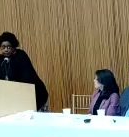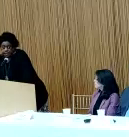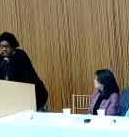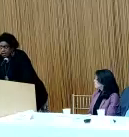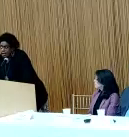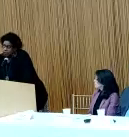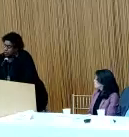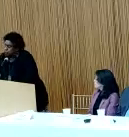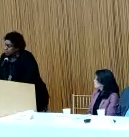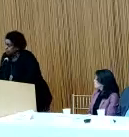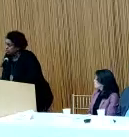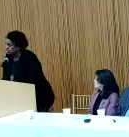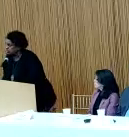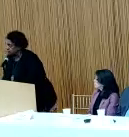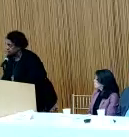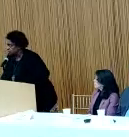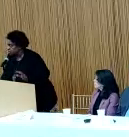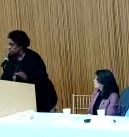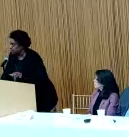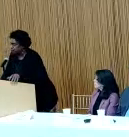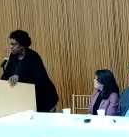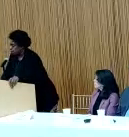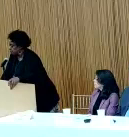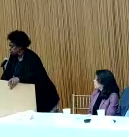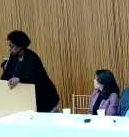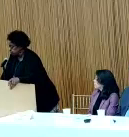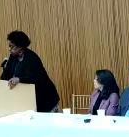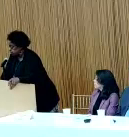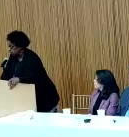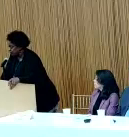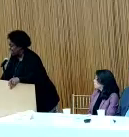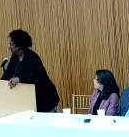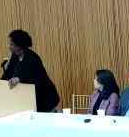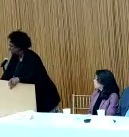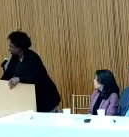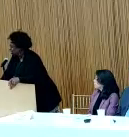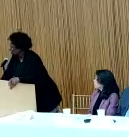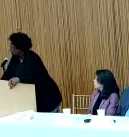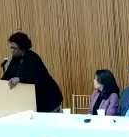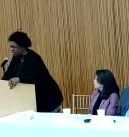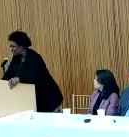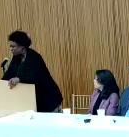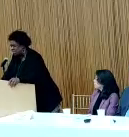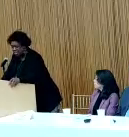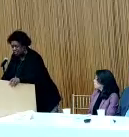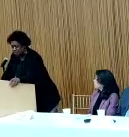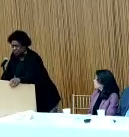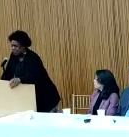now I don't know about most of the realtors in here but for you to have to pay out